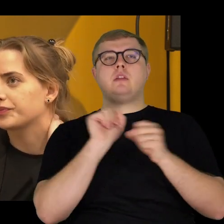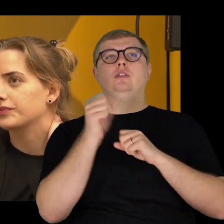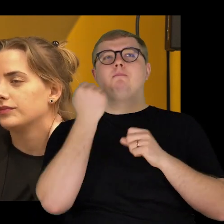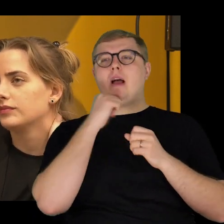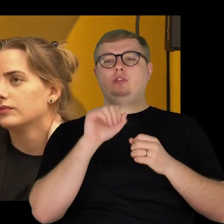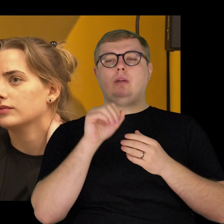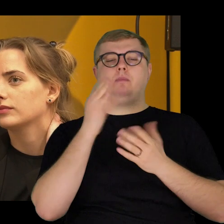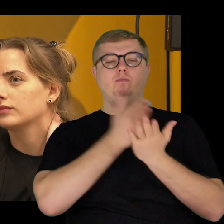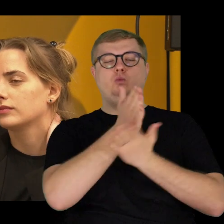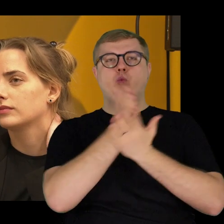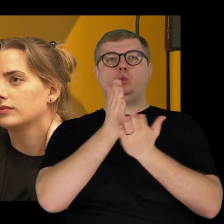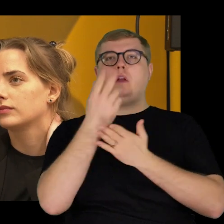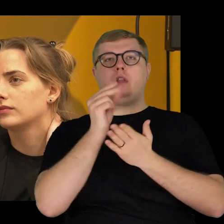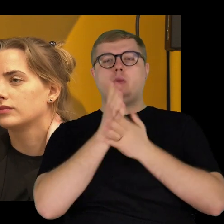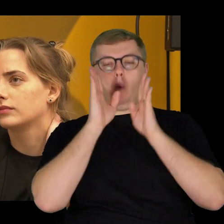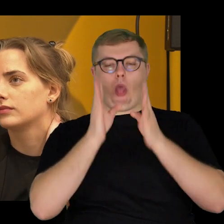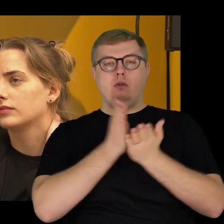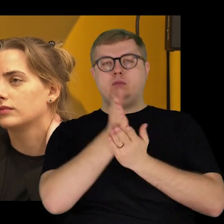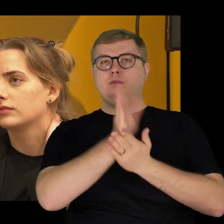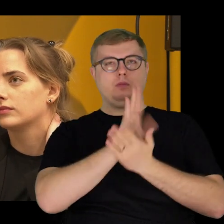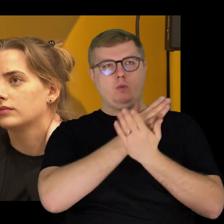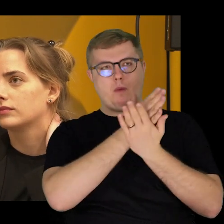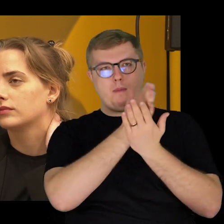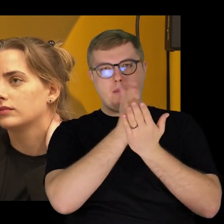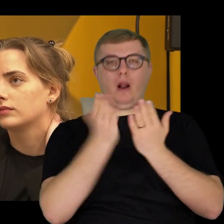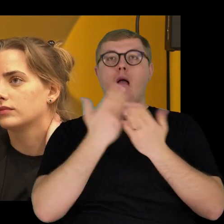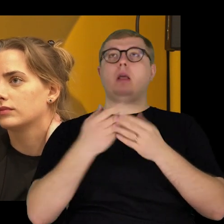cross-disciplinary, basically. So running the stuff together.